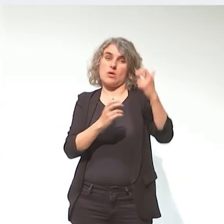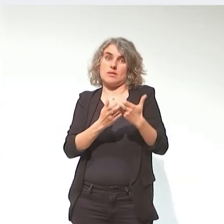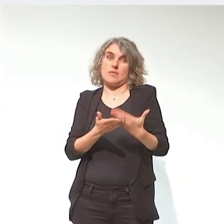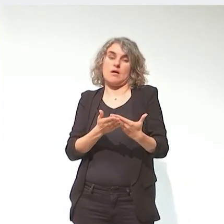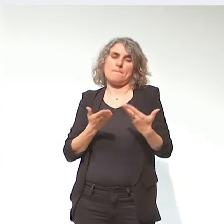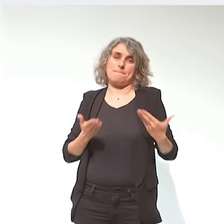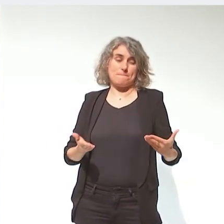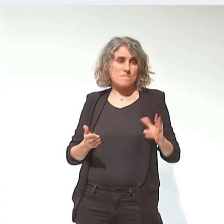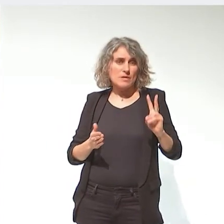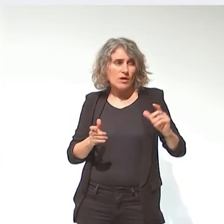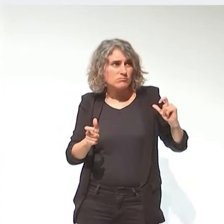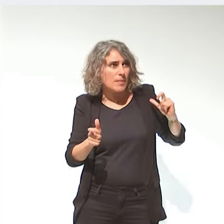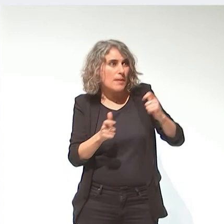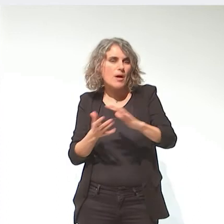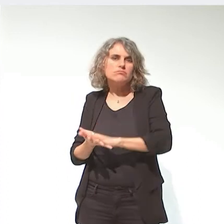We understand